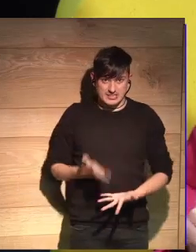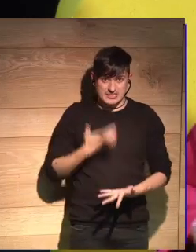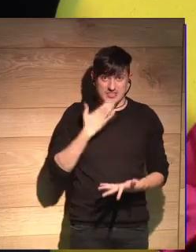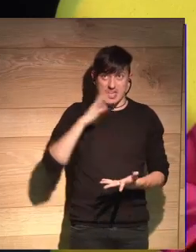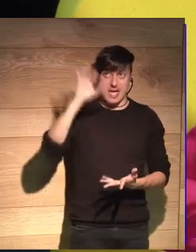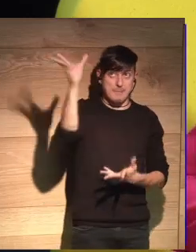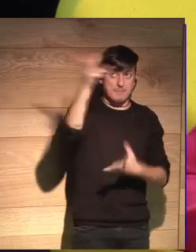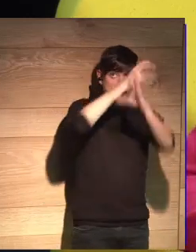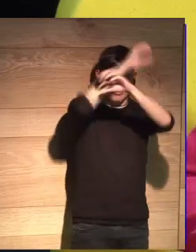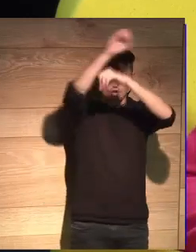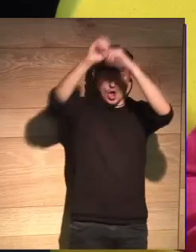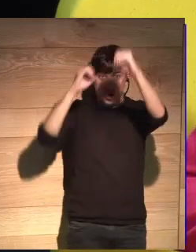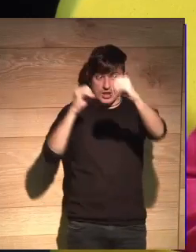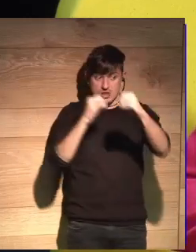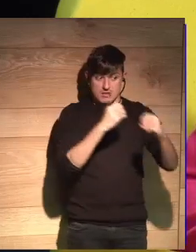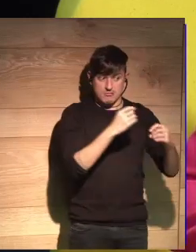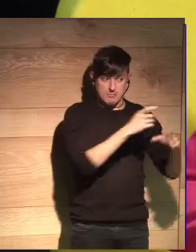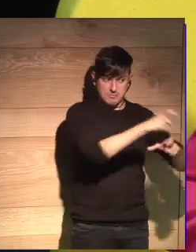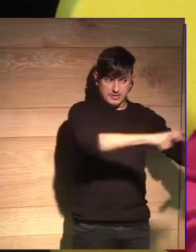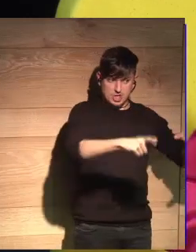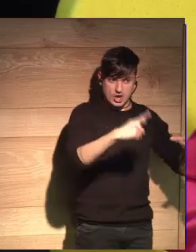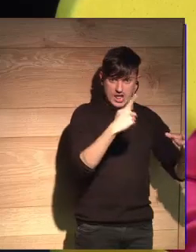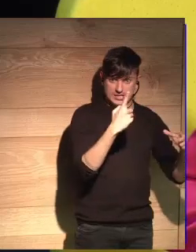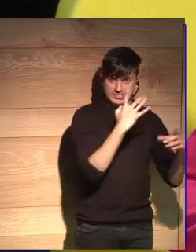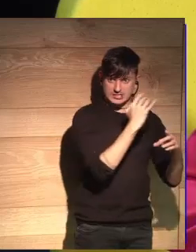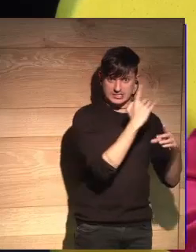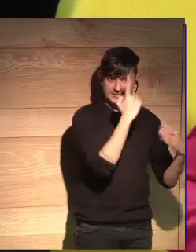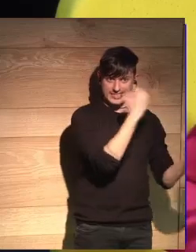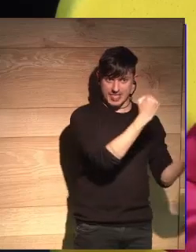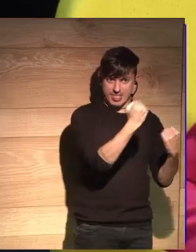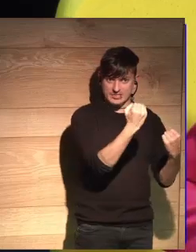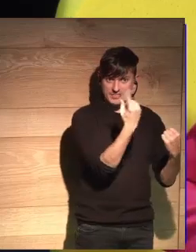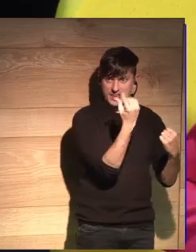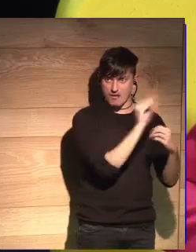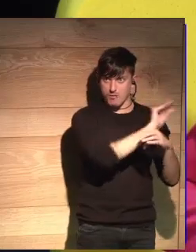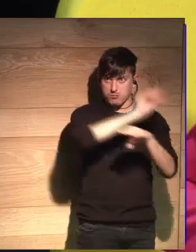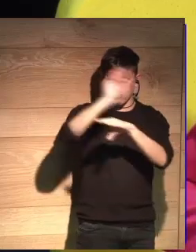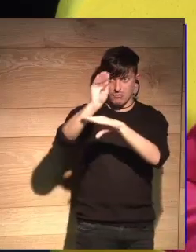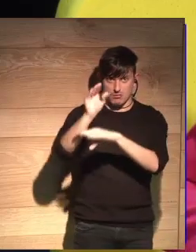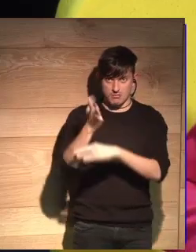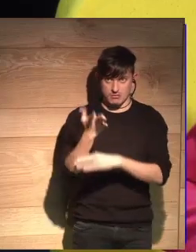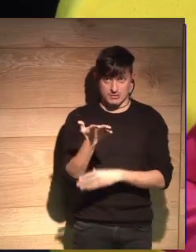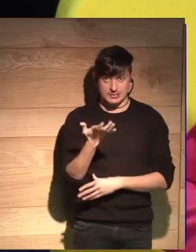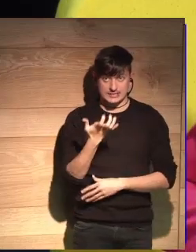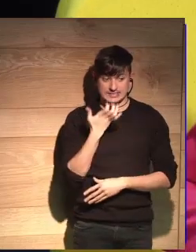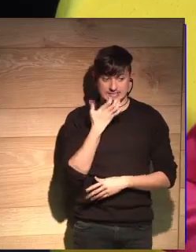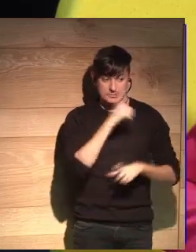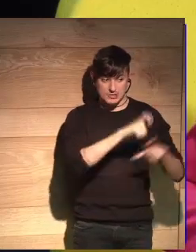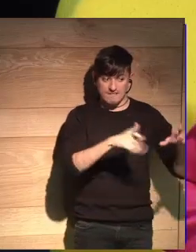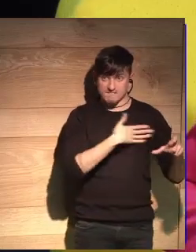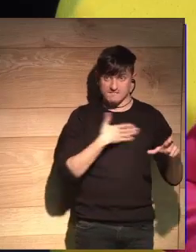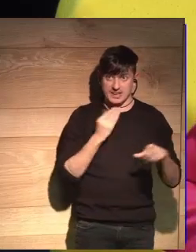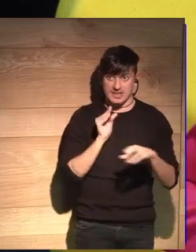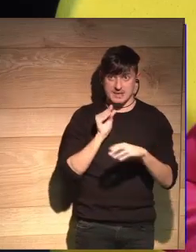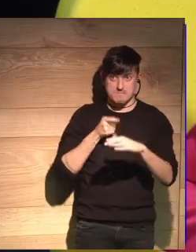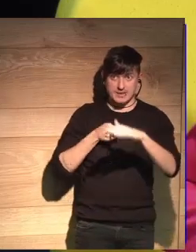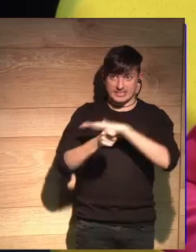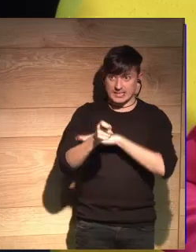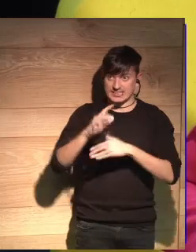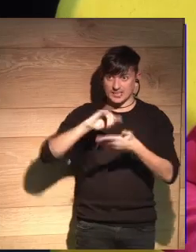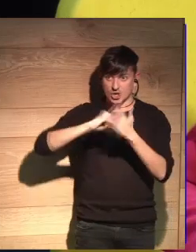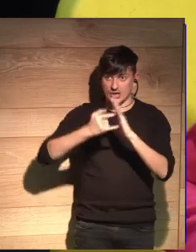in many ways, but it means that if people develop useful technology for space that we can use on Earth, we should be doing it. Maybe in a